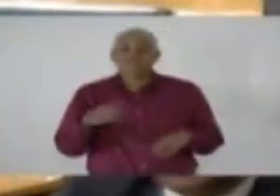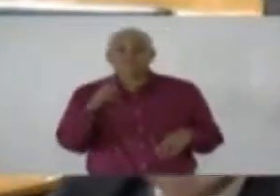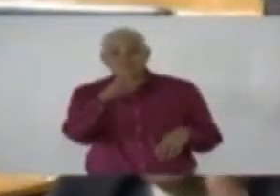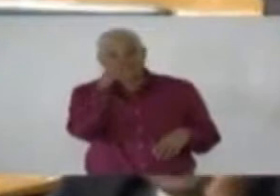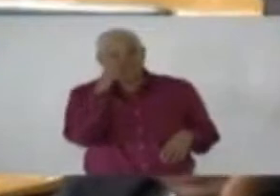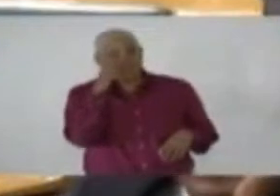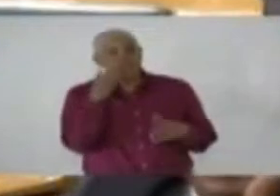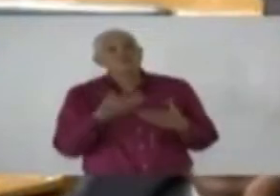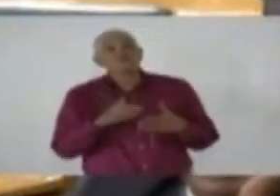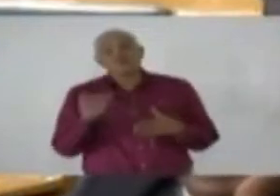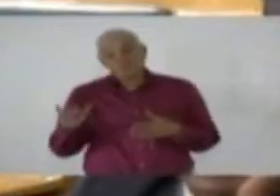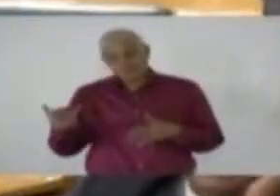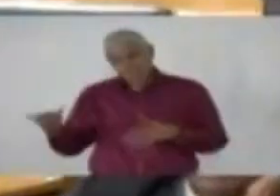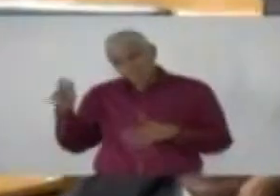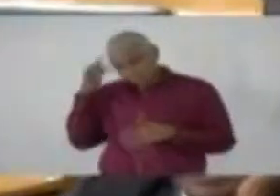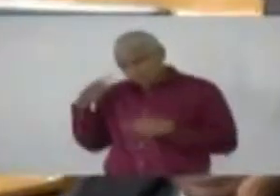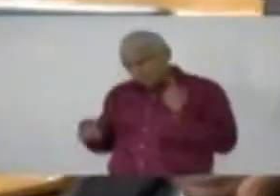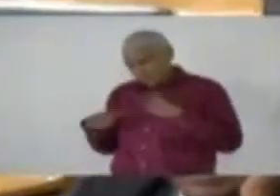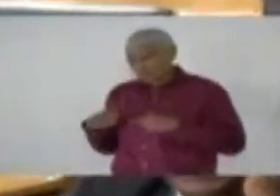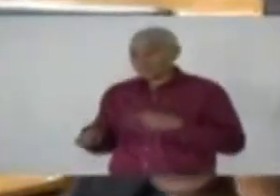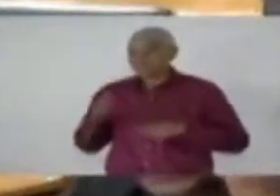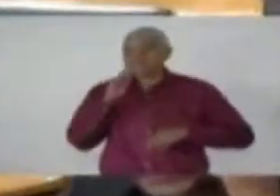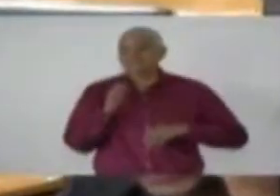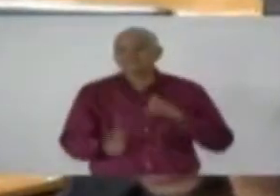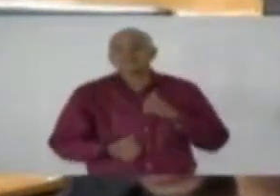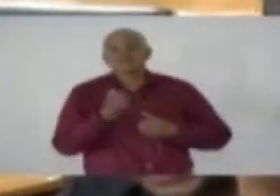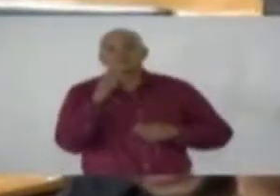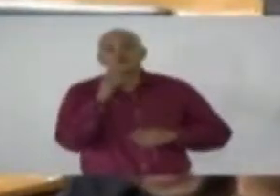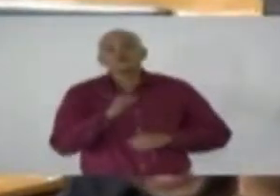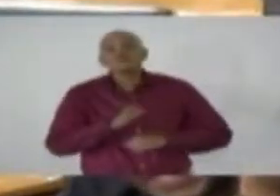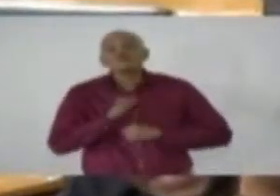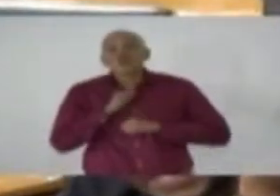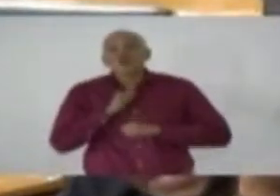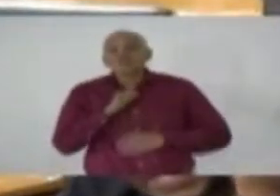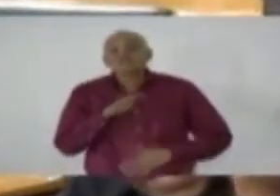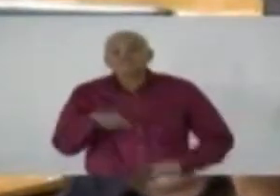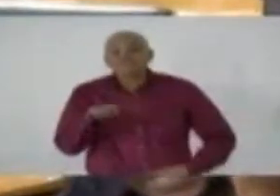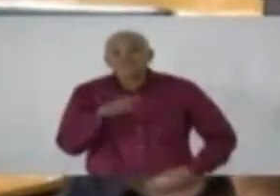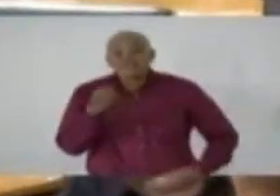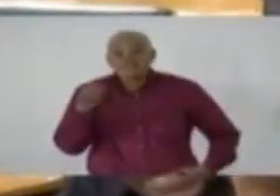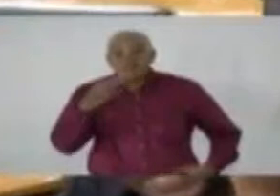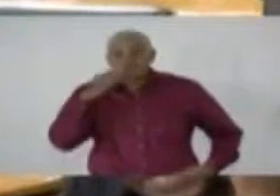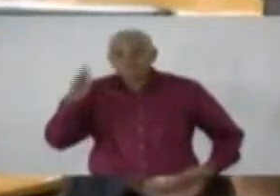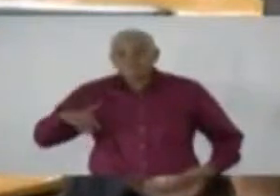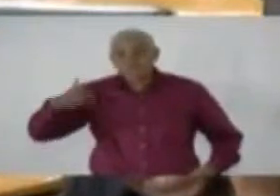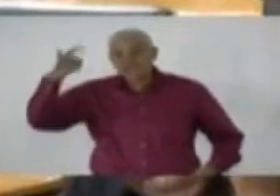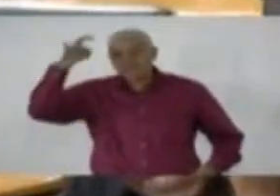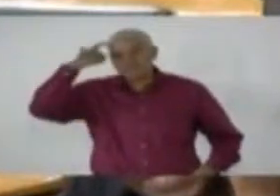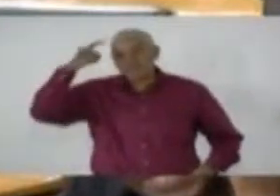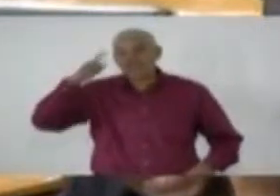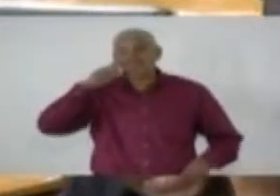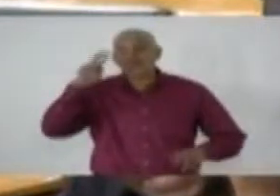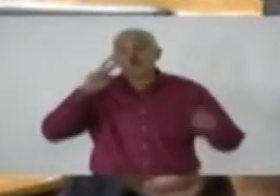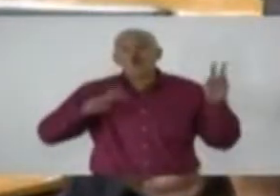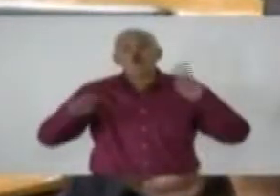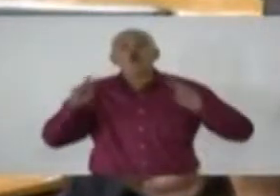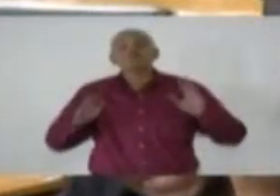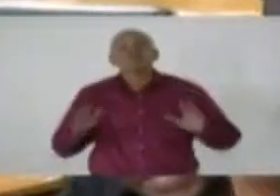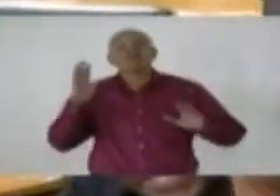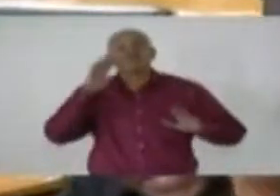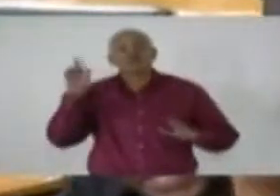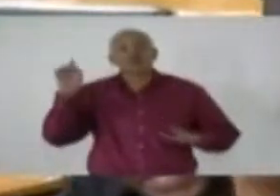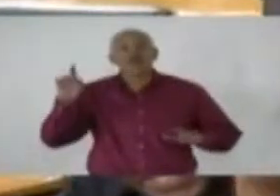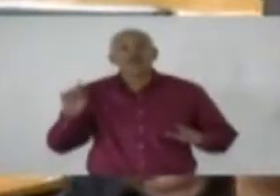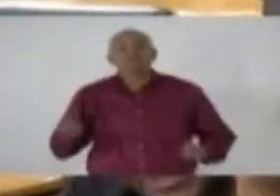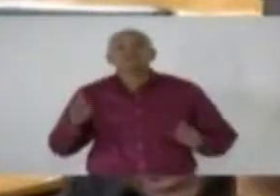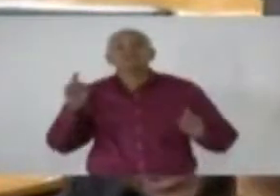Good. Even the most grudgeful, Mr. President, or bad-minded observers will have to give